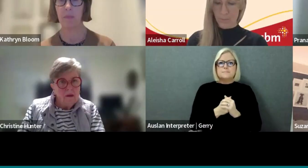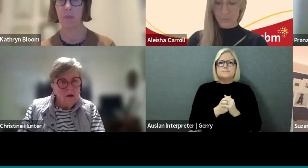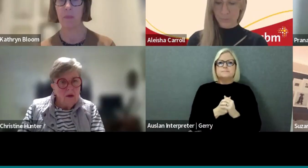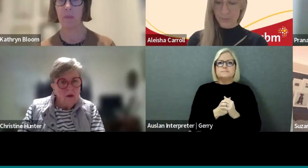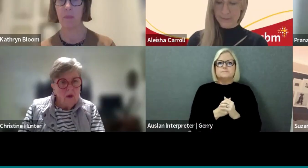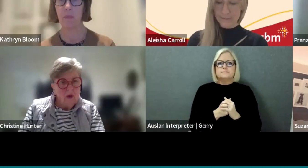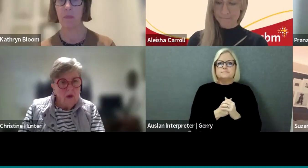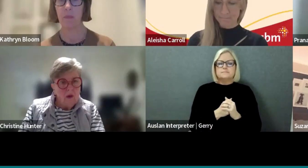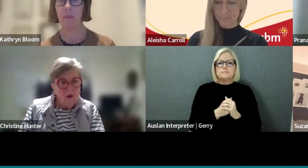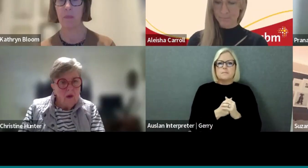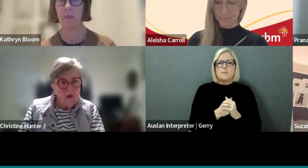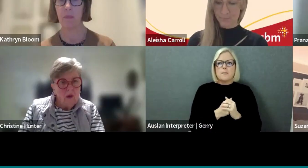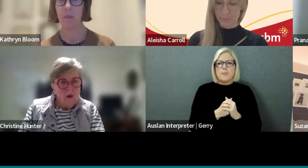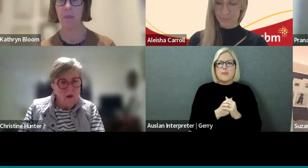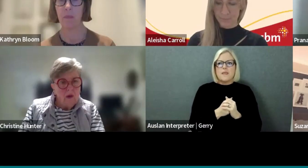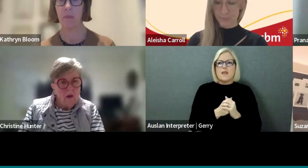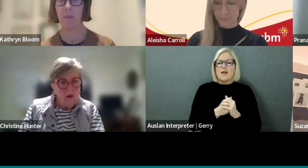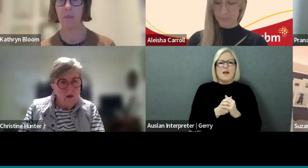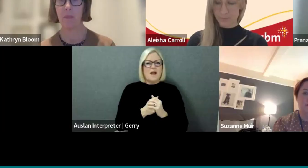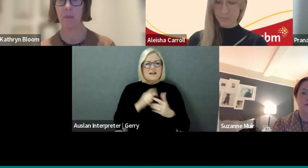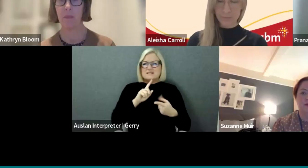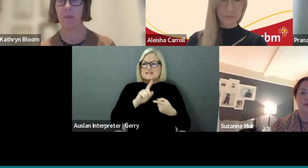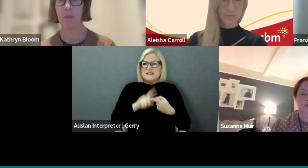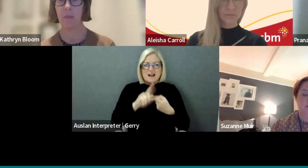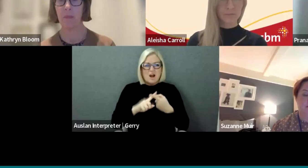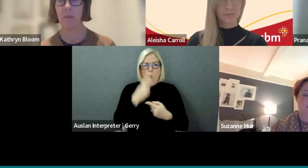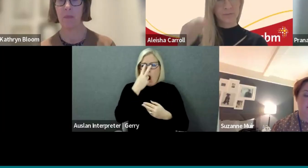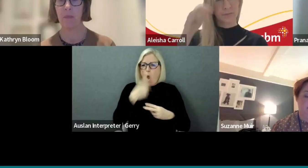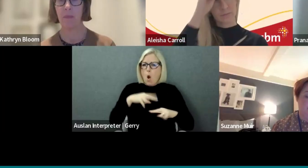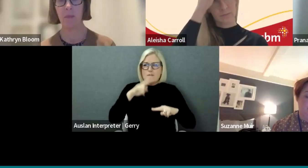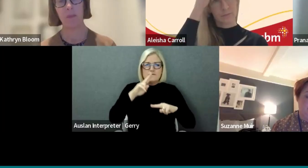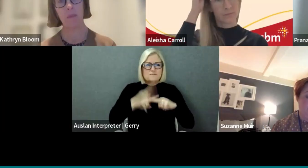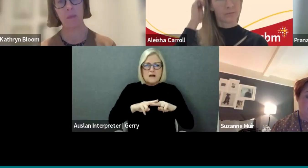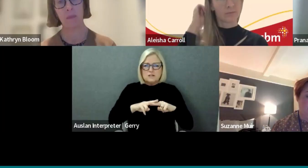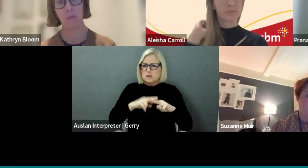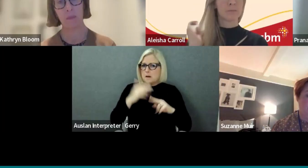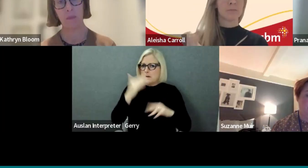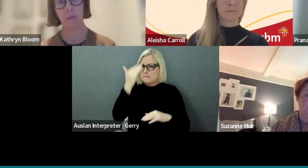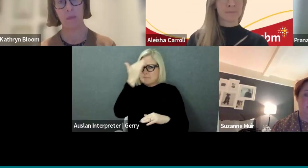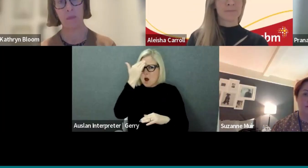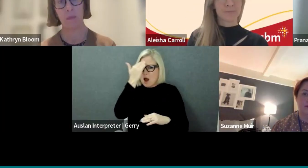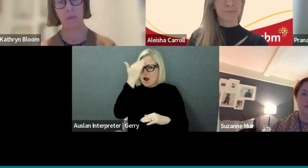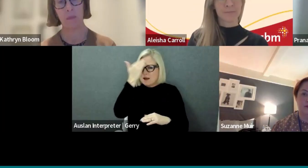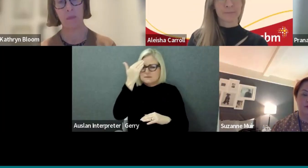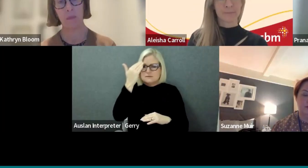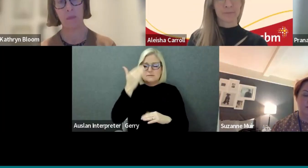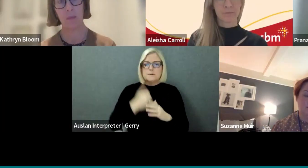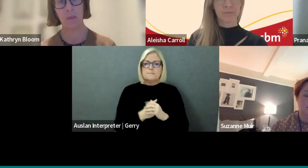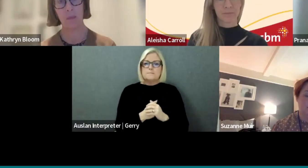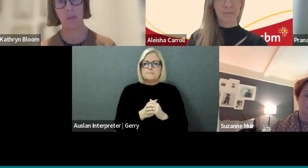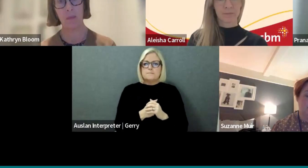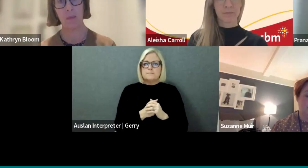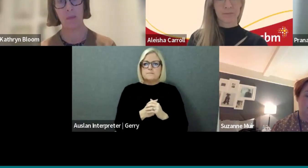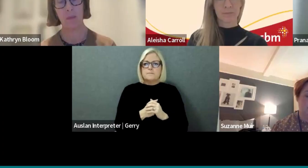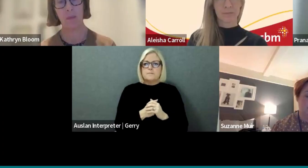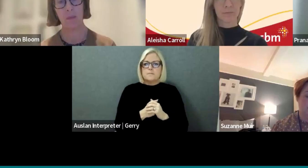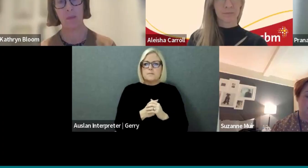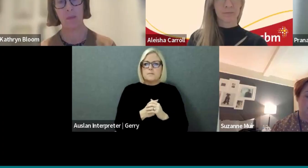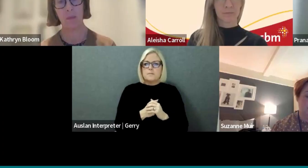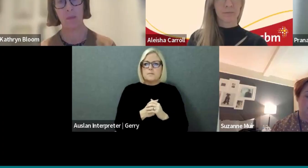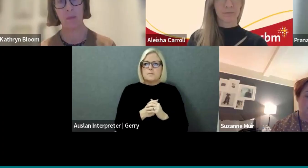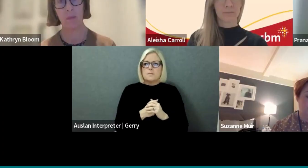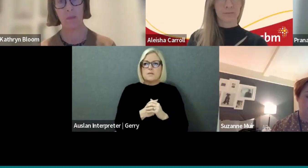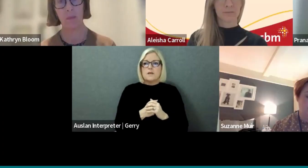institutionalized mindsets that still exist in families. Even without the building, the mindsets have that